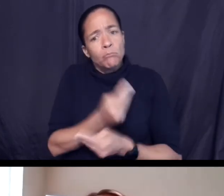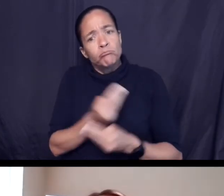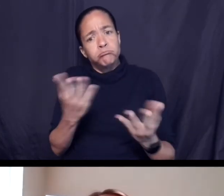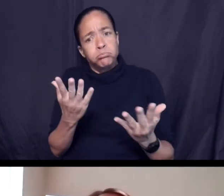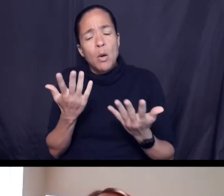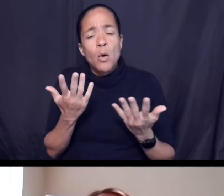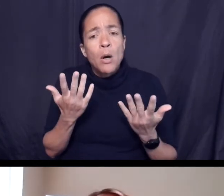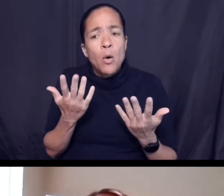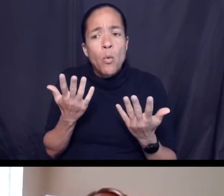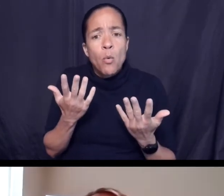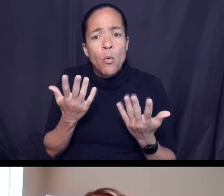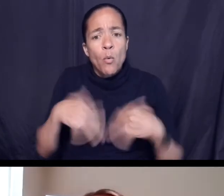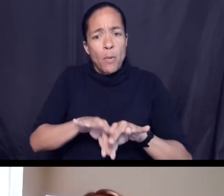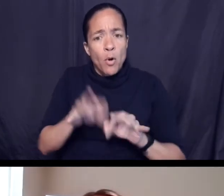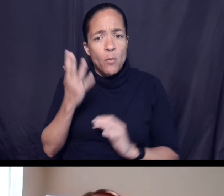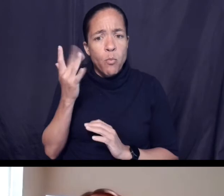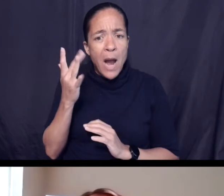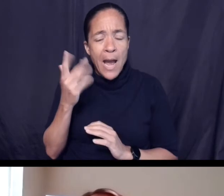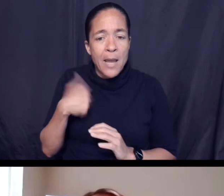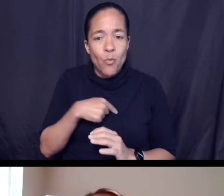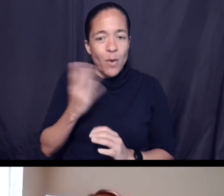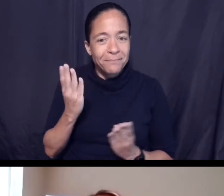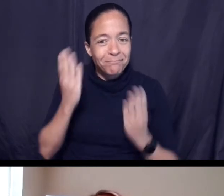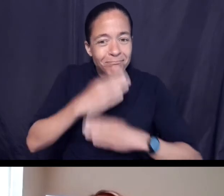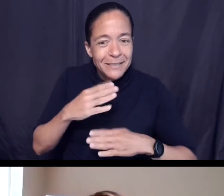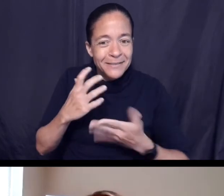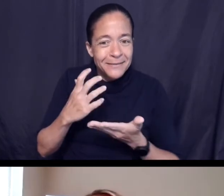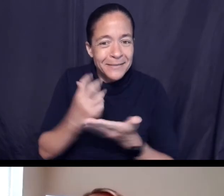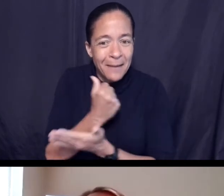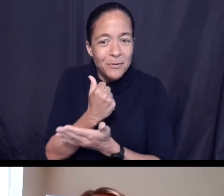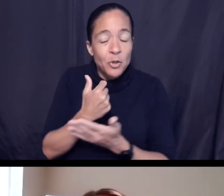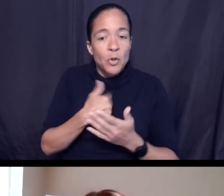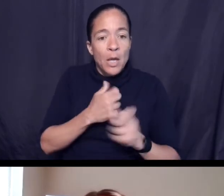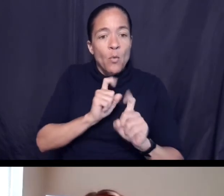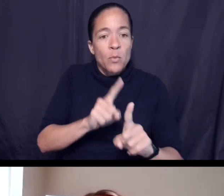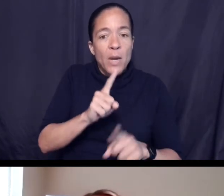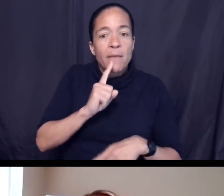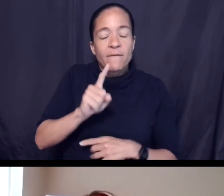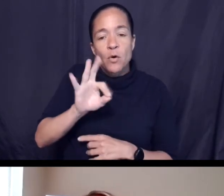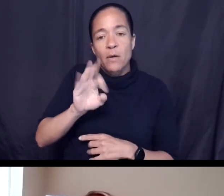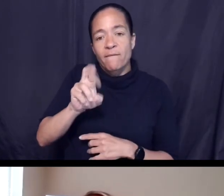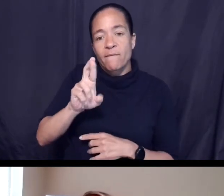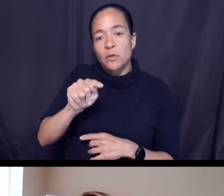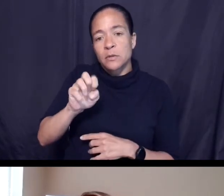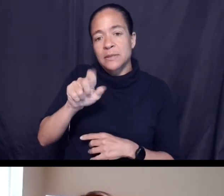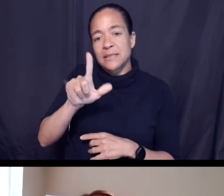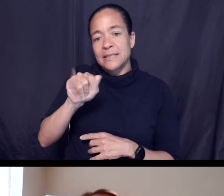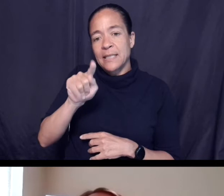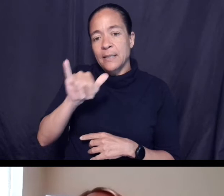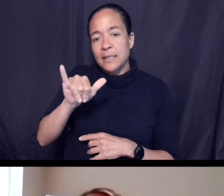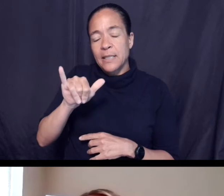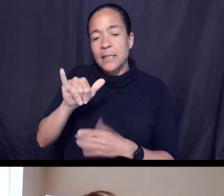it because this was really a missed opportunity. We were in for fertility treatment, and we were